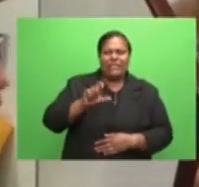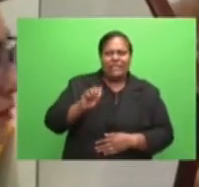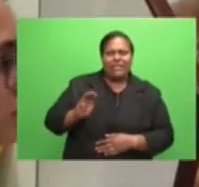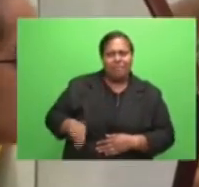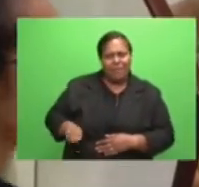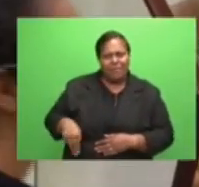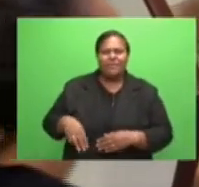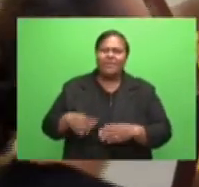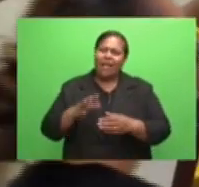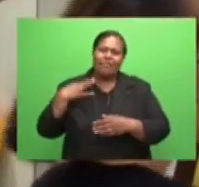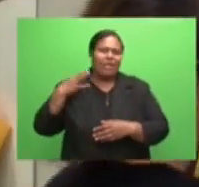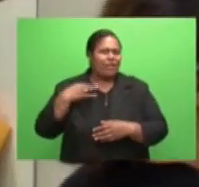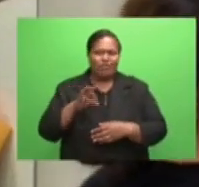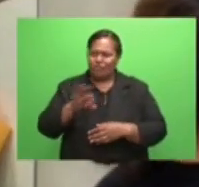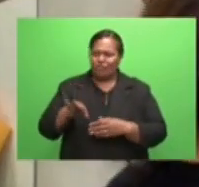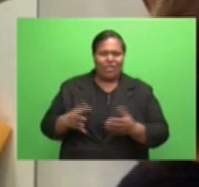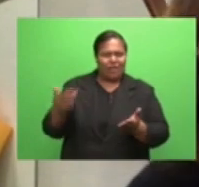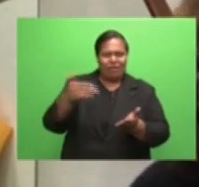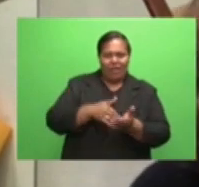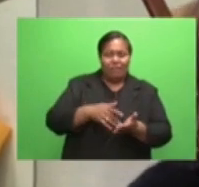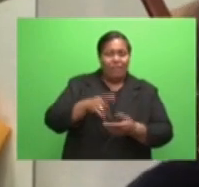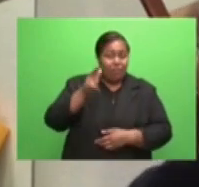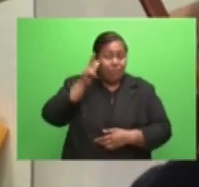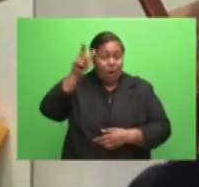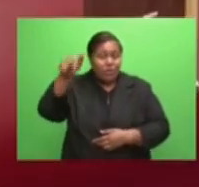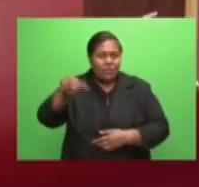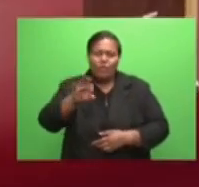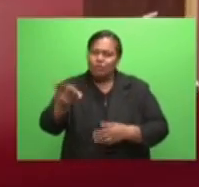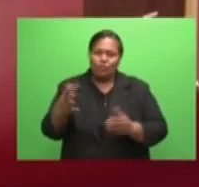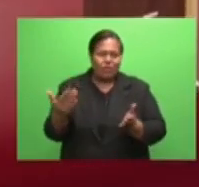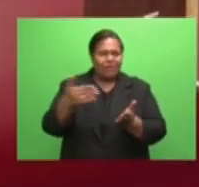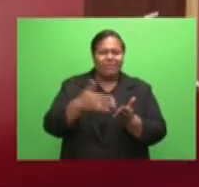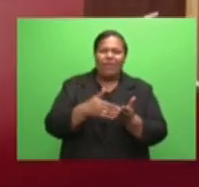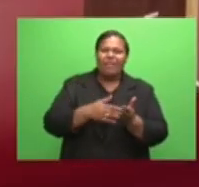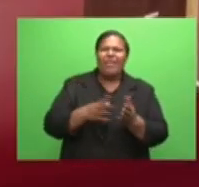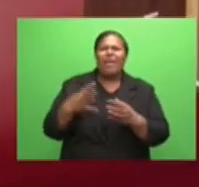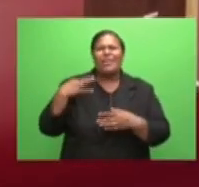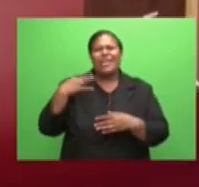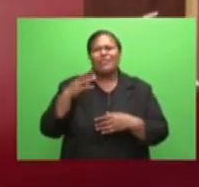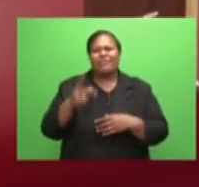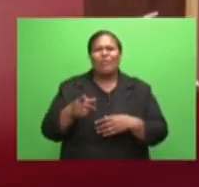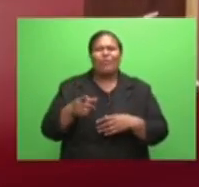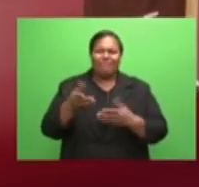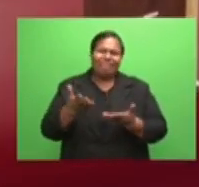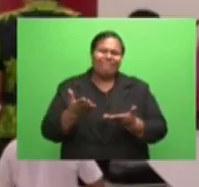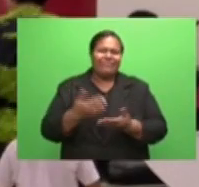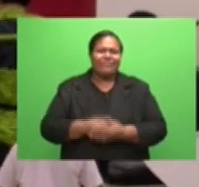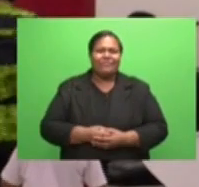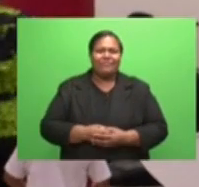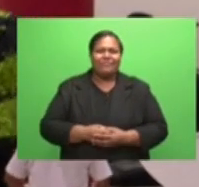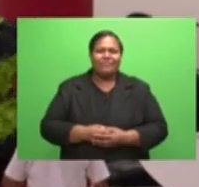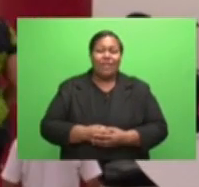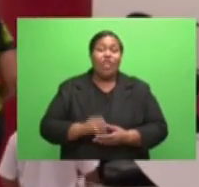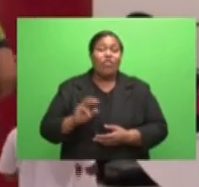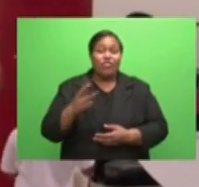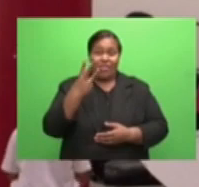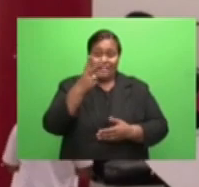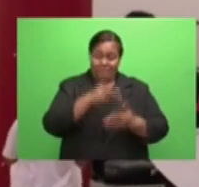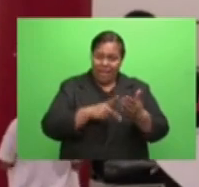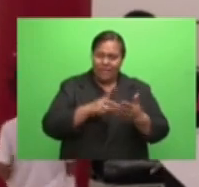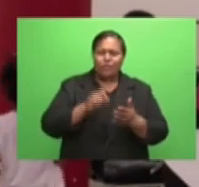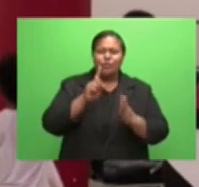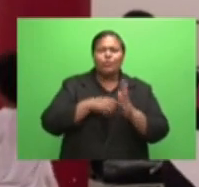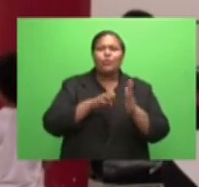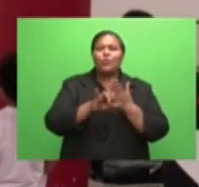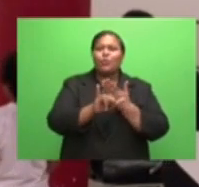a decision with the employers and have missed the deadline for Cycle 2. The third payment cycle will be on July 21st, and the deadline